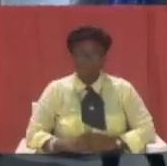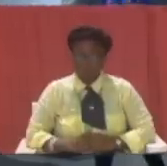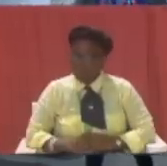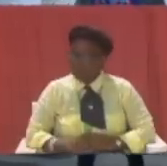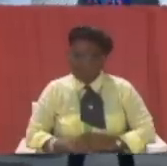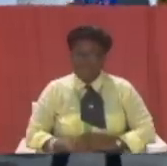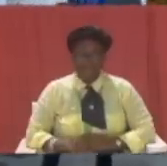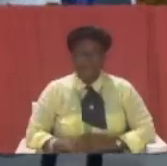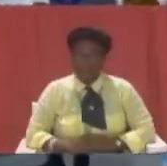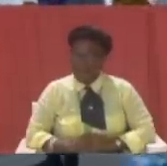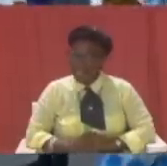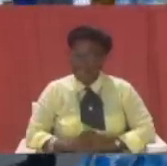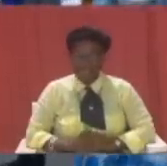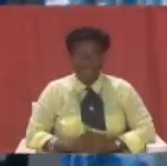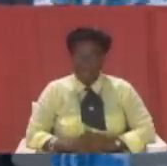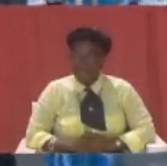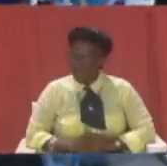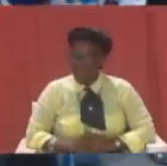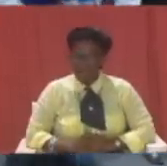God.